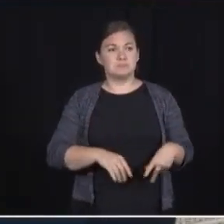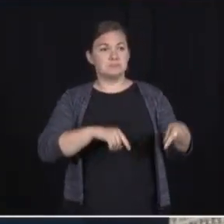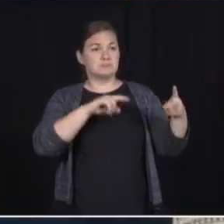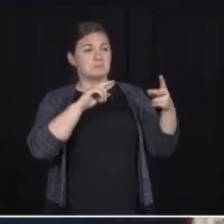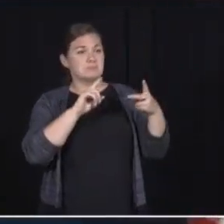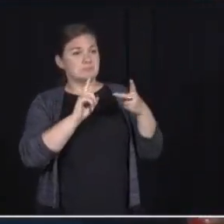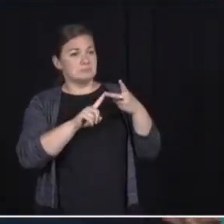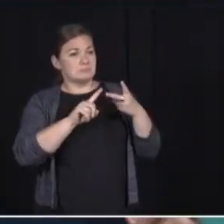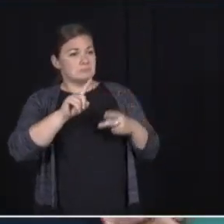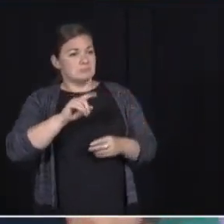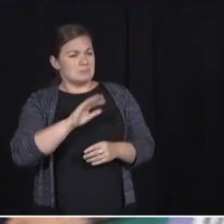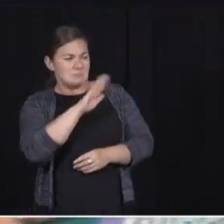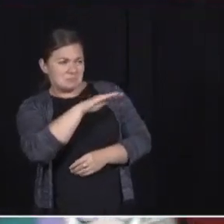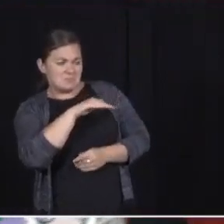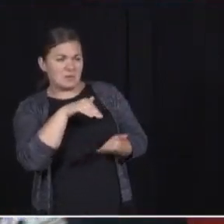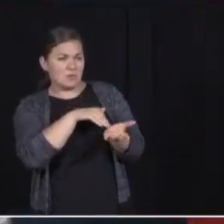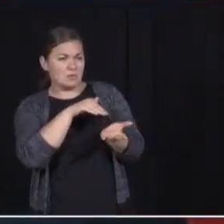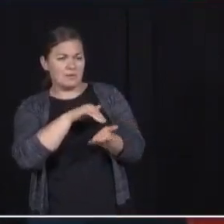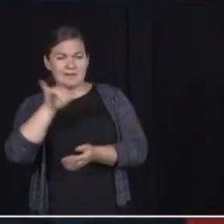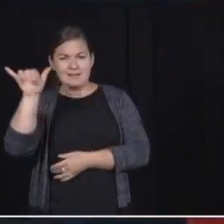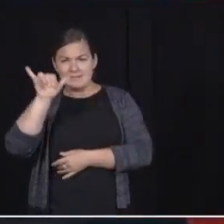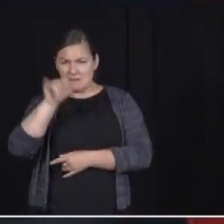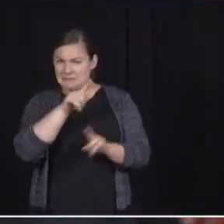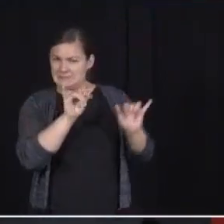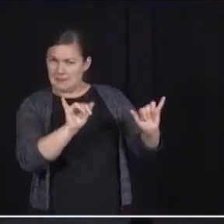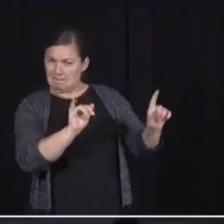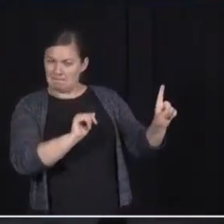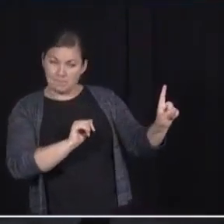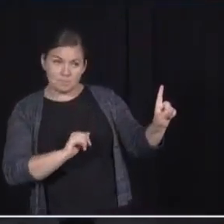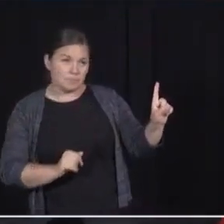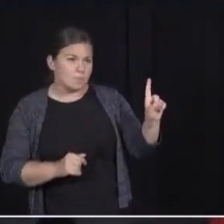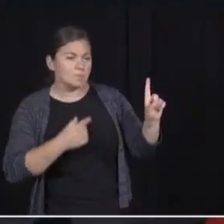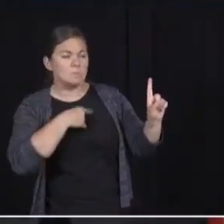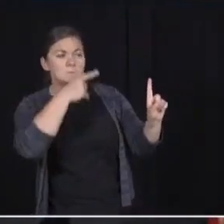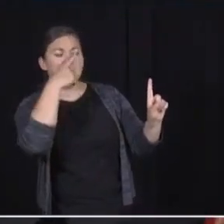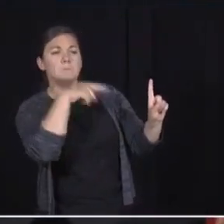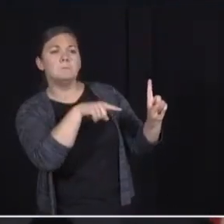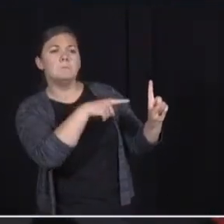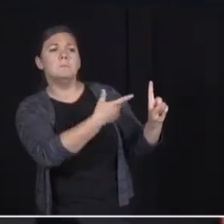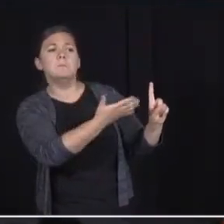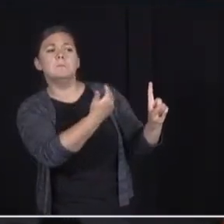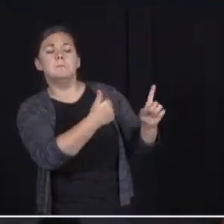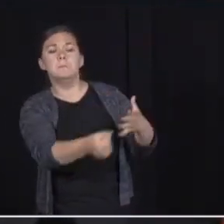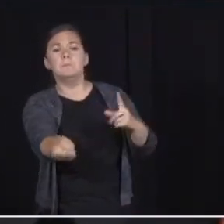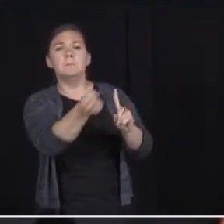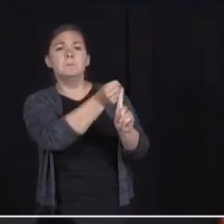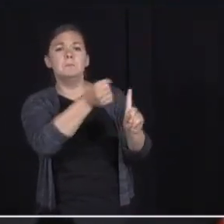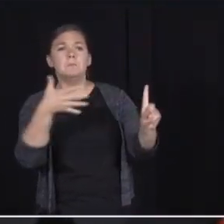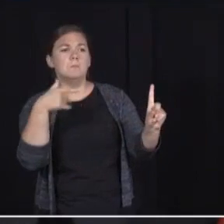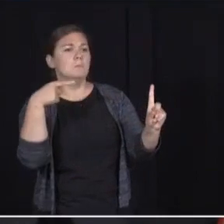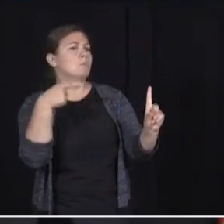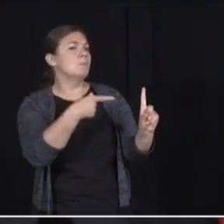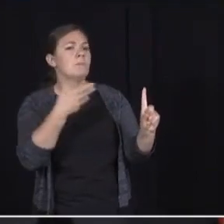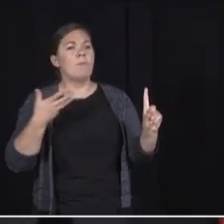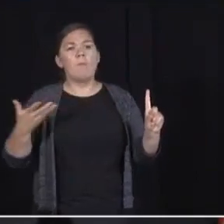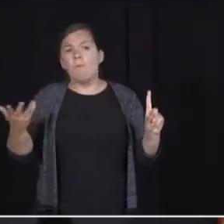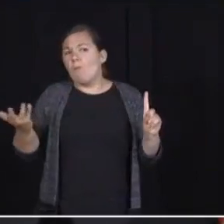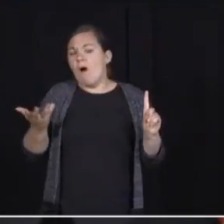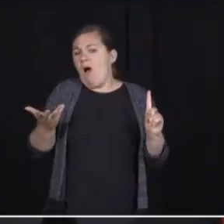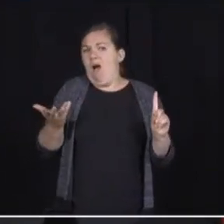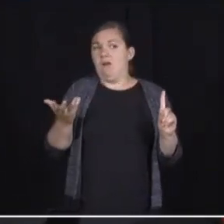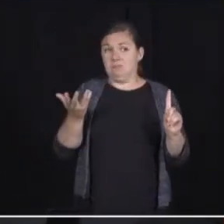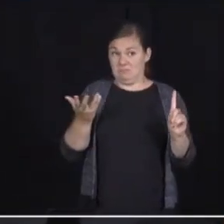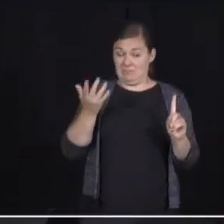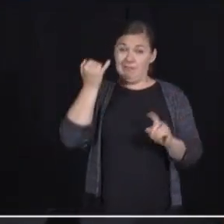I'd appreciate it if you could take this next one. If you could expand a bit more on the conditions that would cause a cohort to go home,